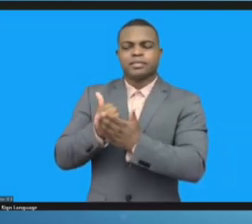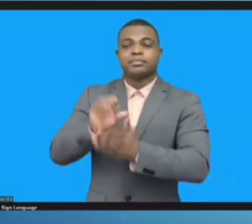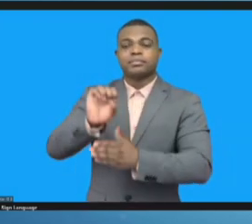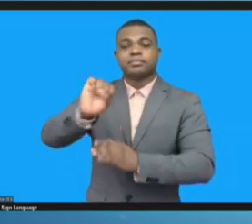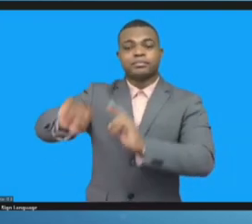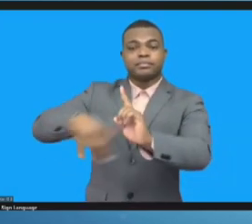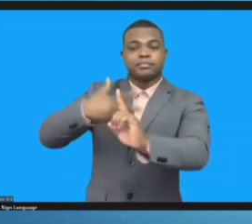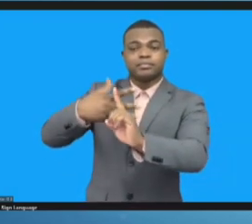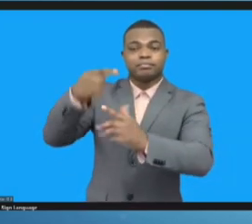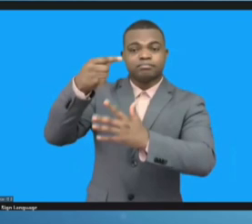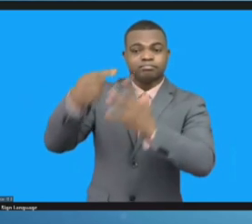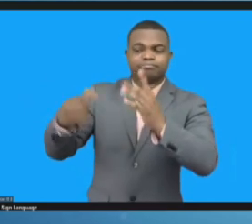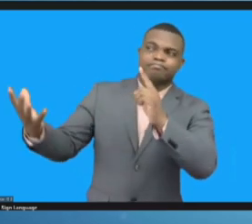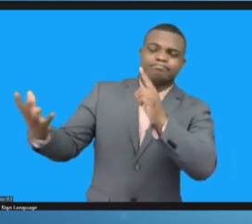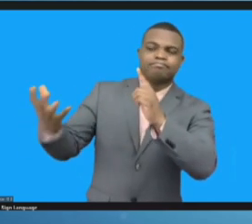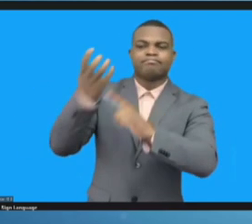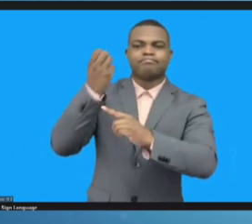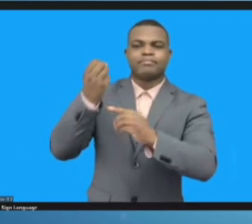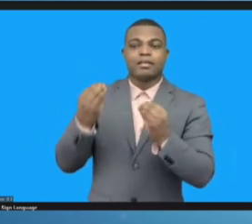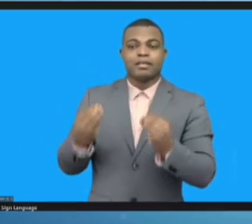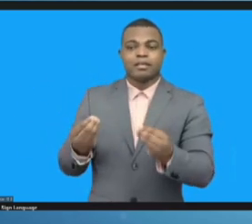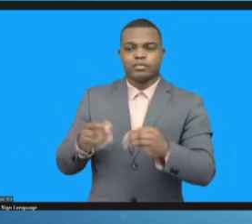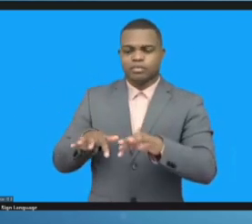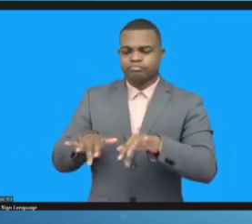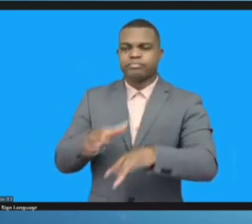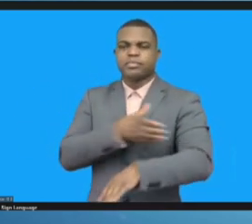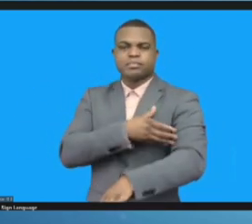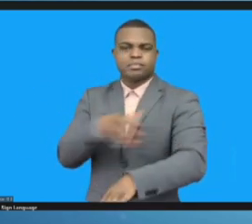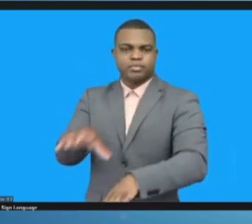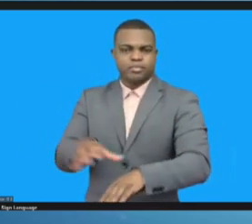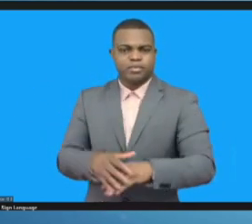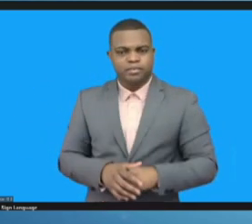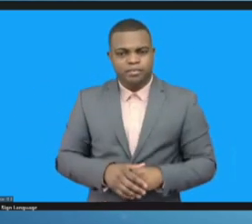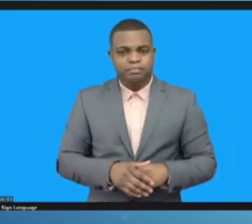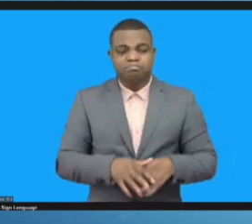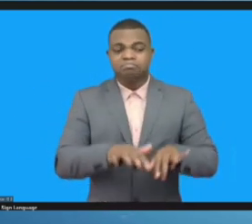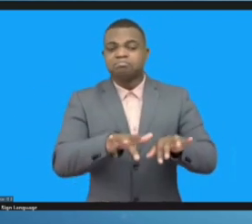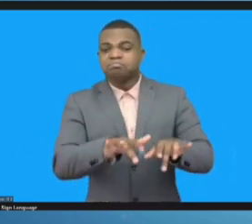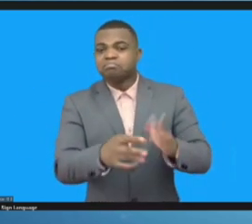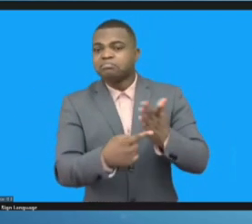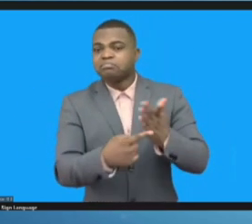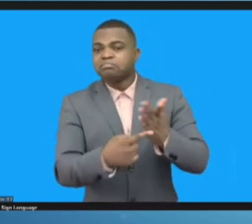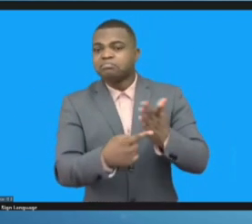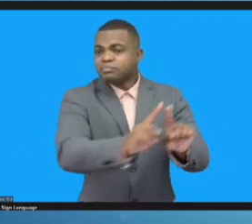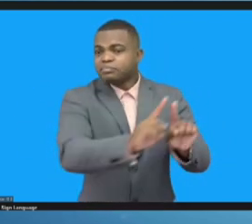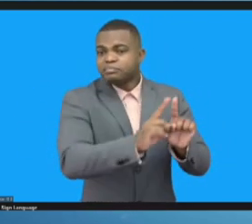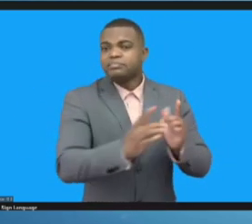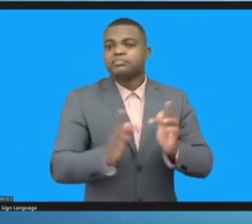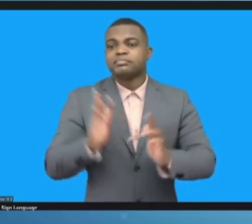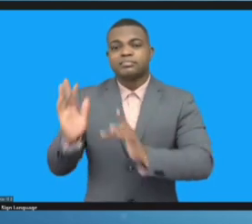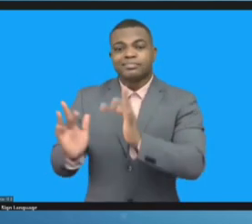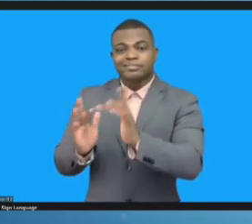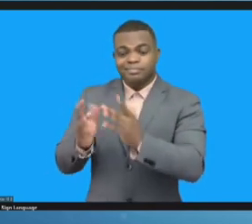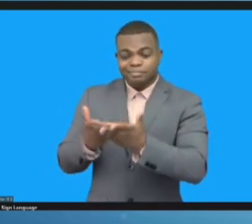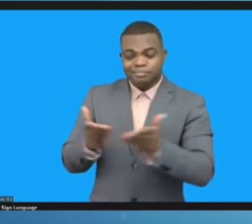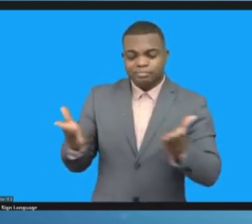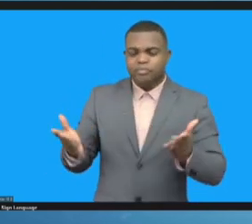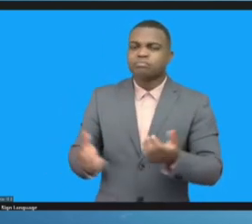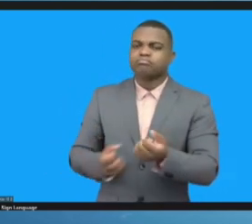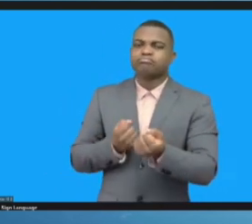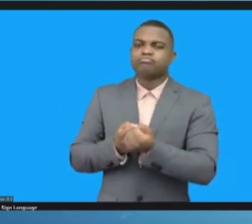growth and the providers of the essential services, including through the support to the e-government and the growing